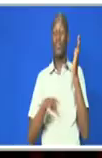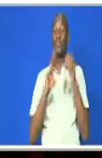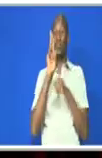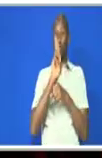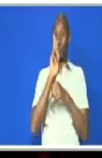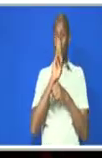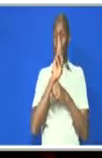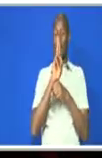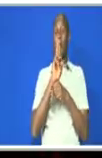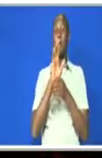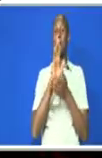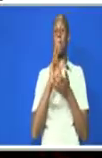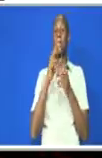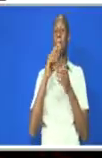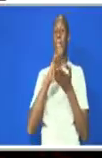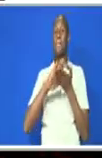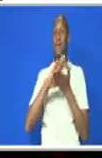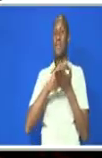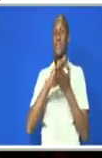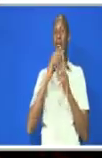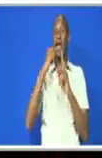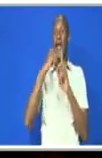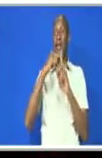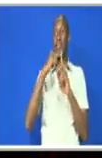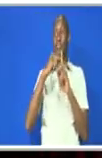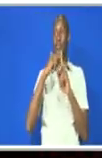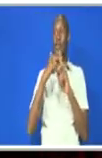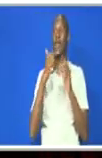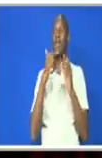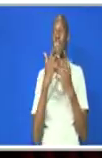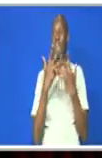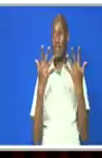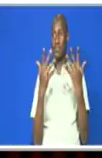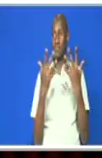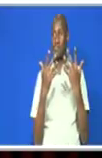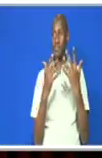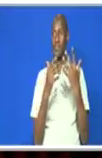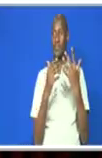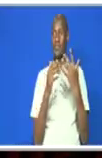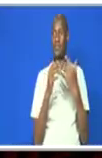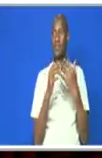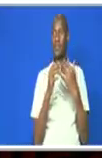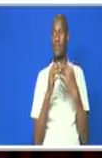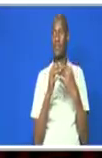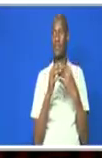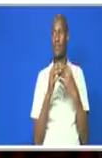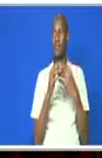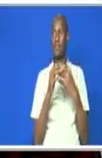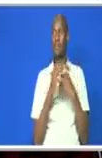using basic addition facts. And now I leave you